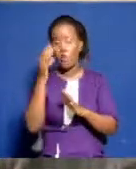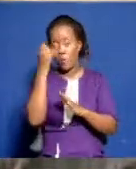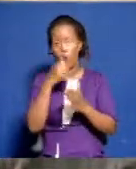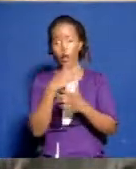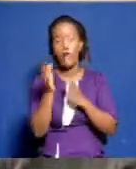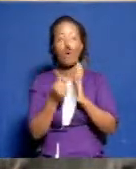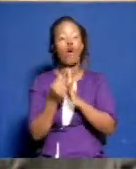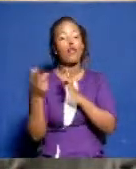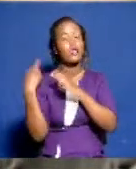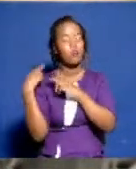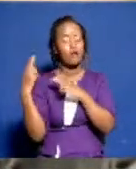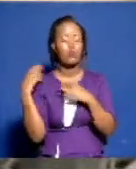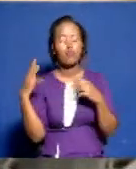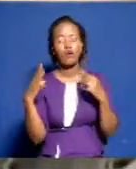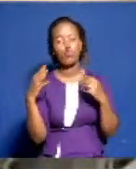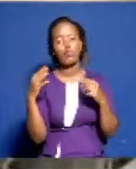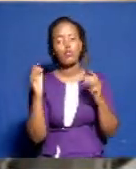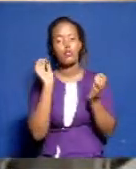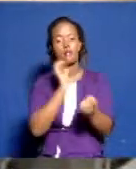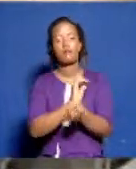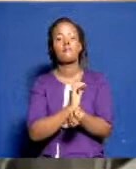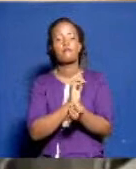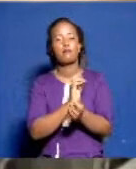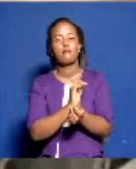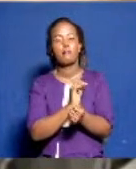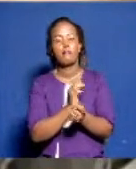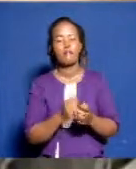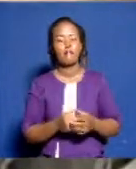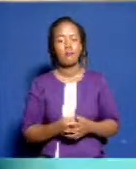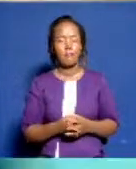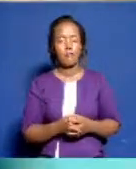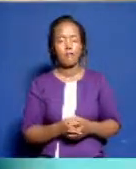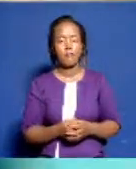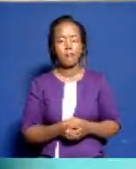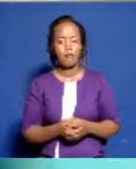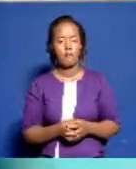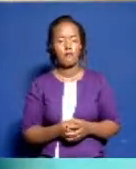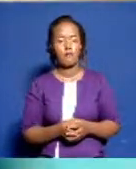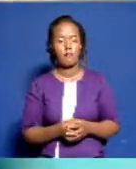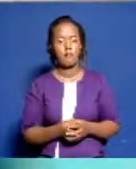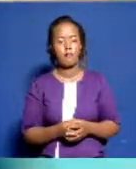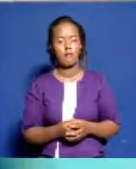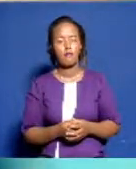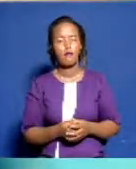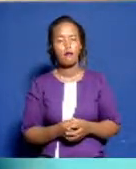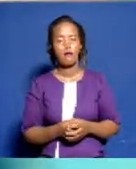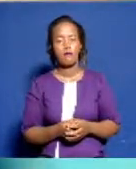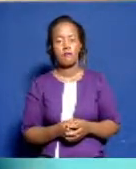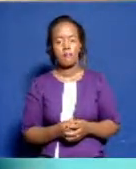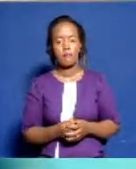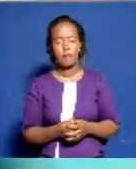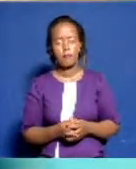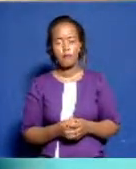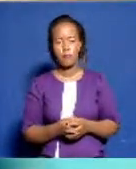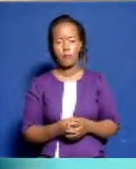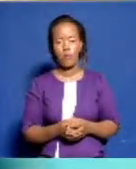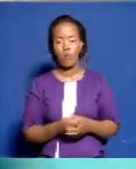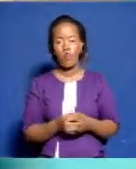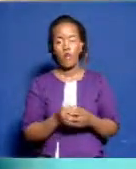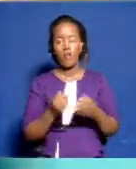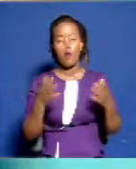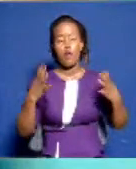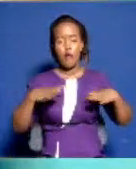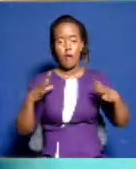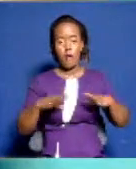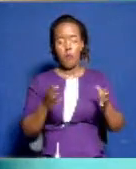are brought to book. And still on security matters, traders at KOPERE